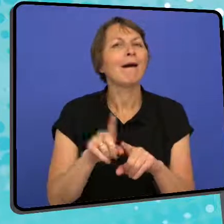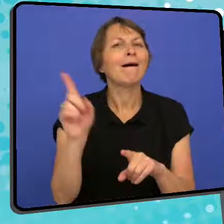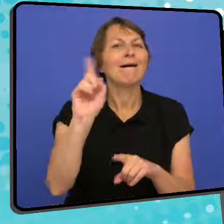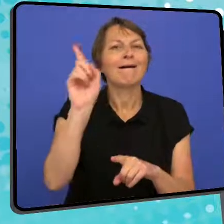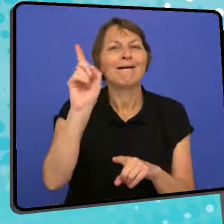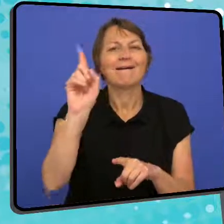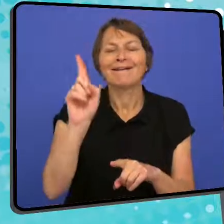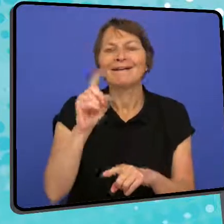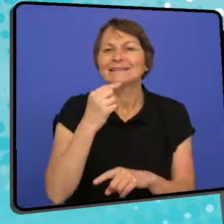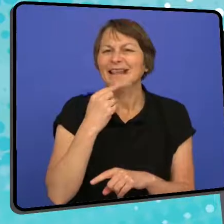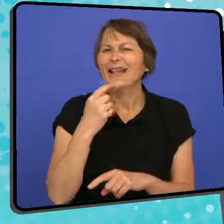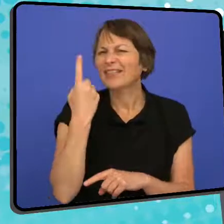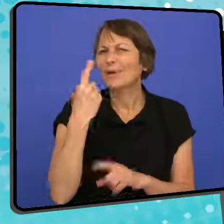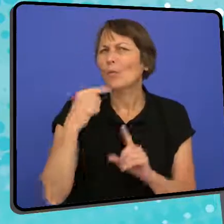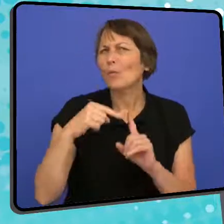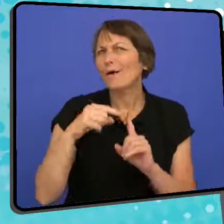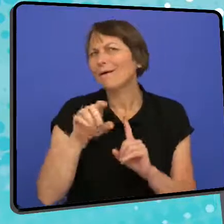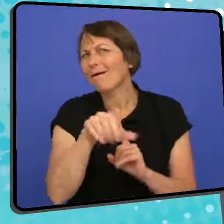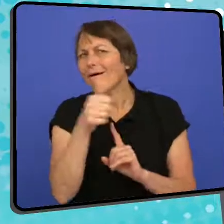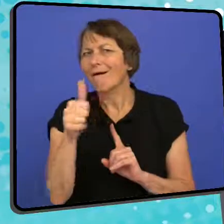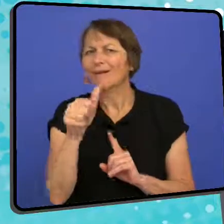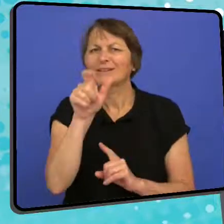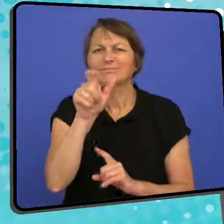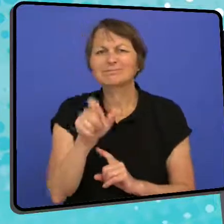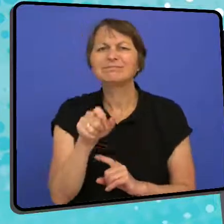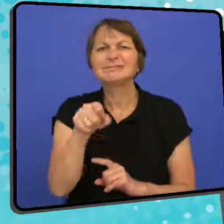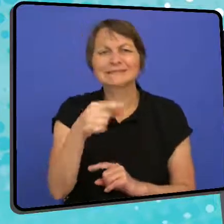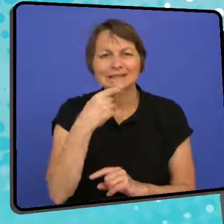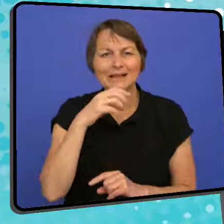had Spark as well, but I mean, you know.